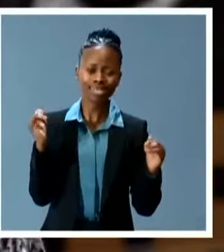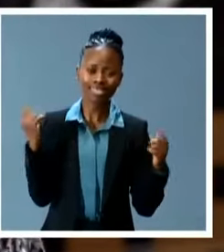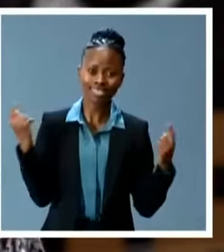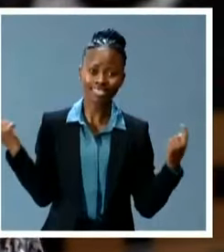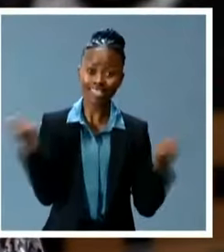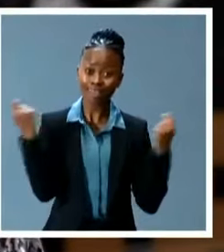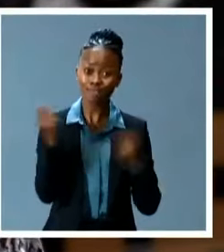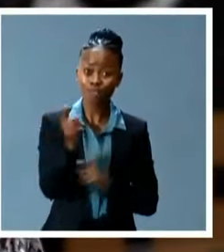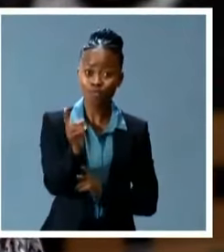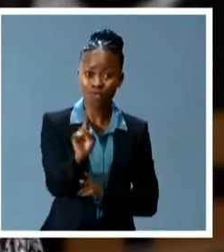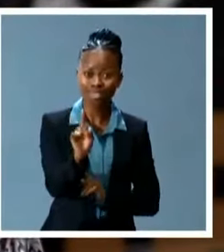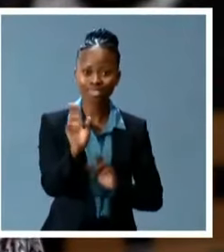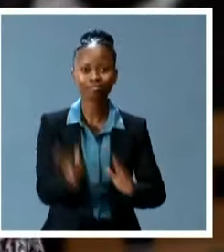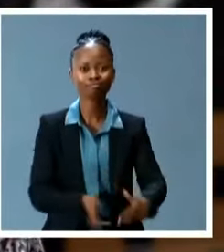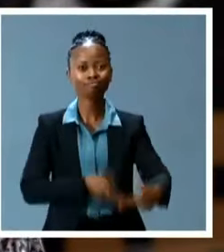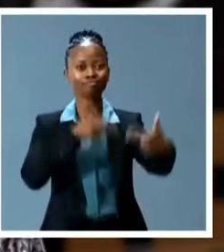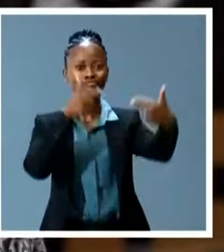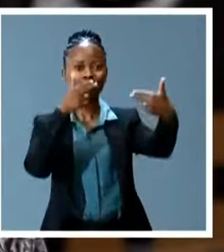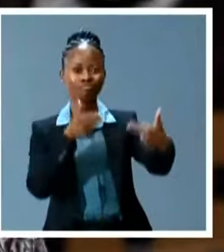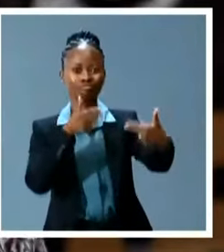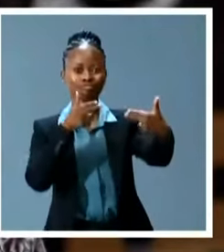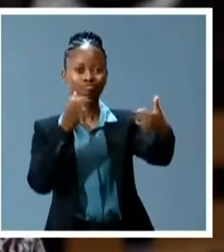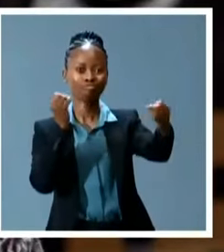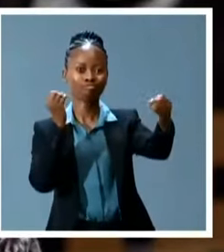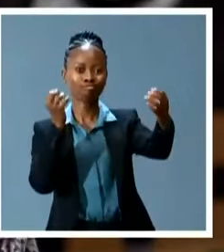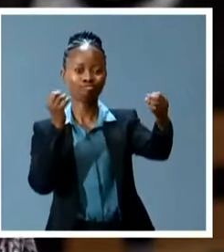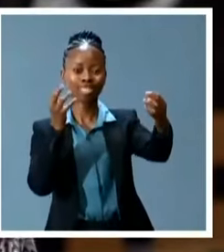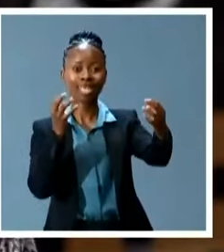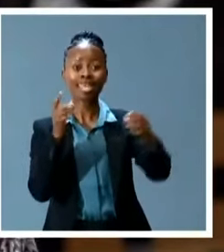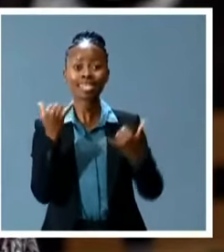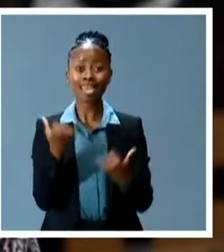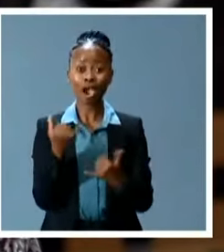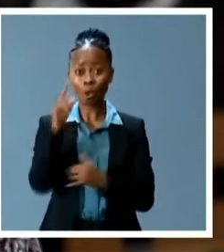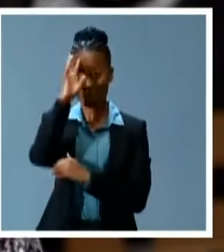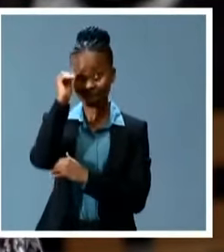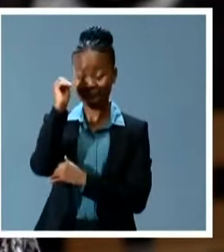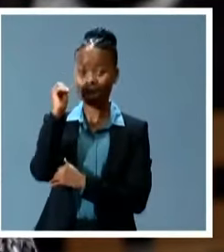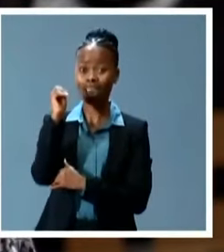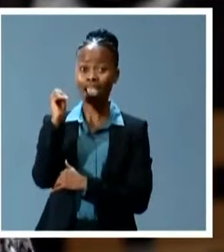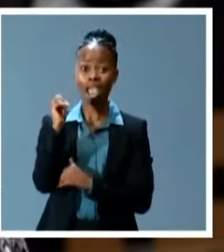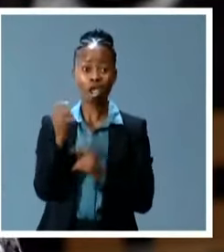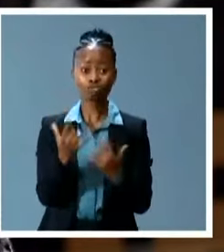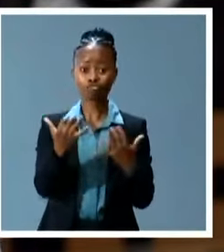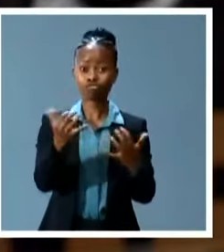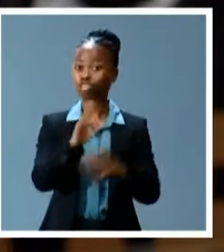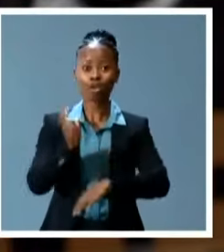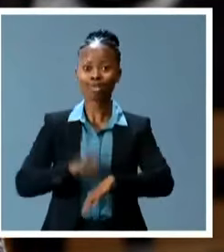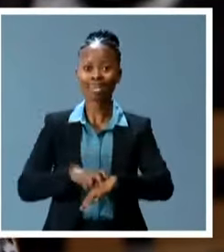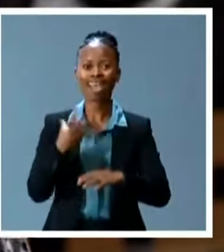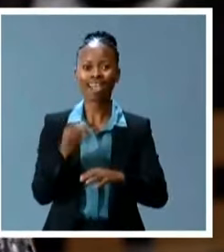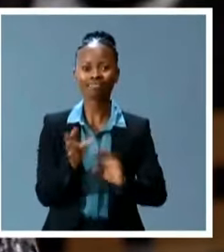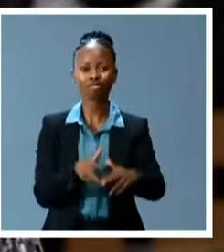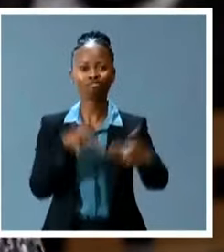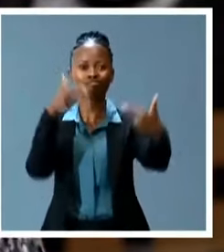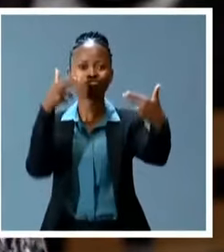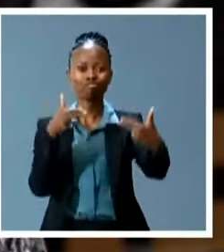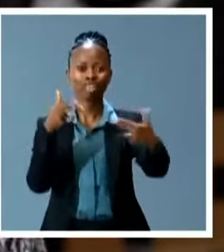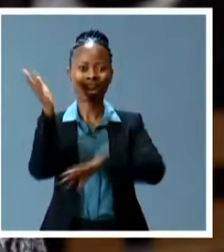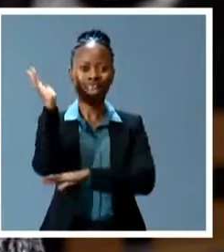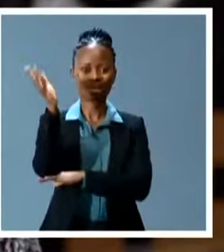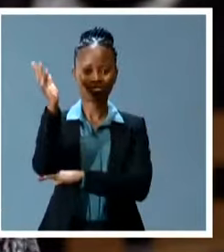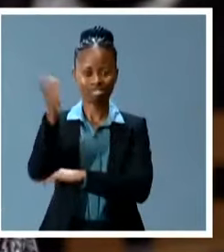first virtual Nelson Mandela Annual Lecture. As we ponder the emergence of